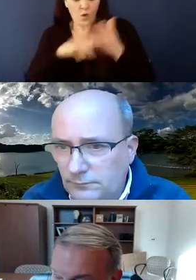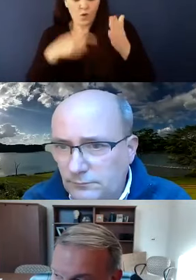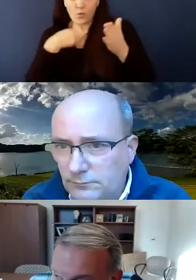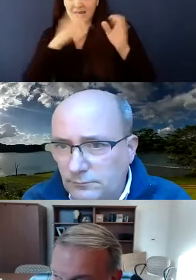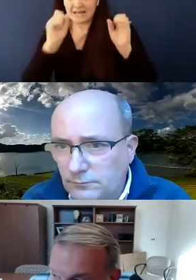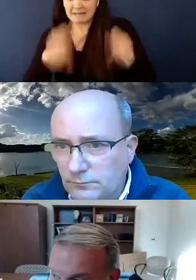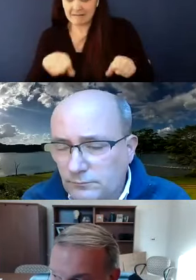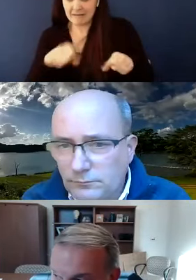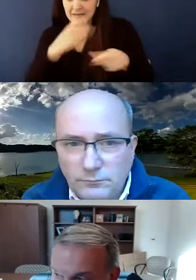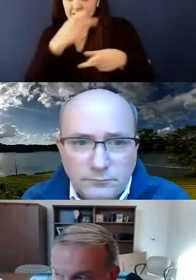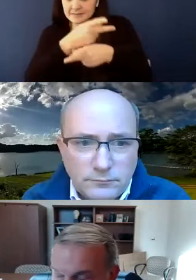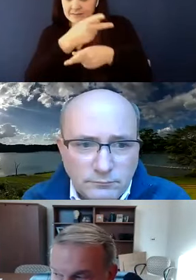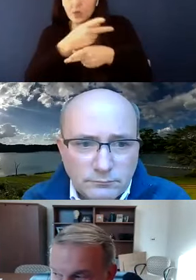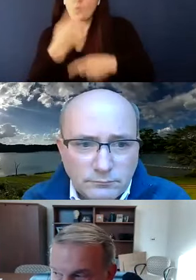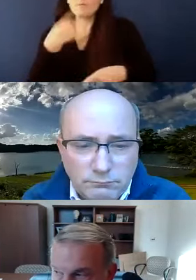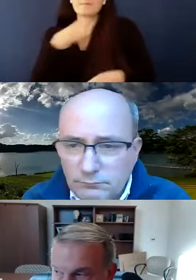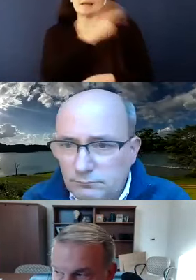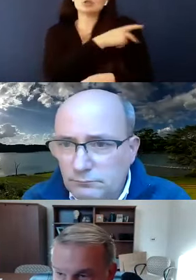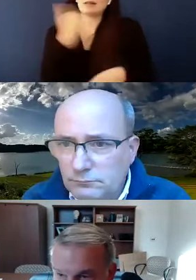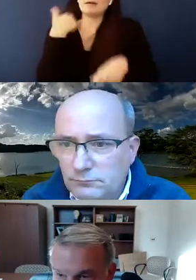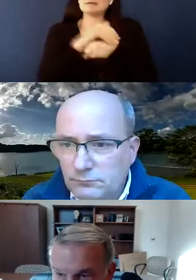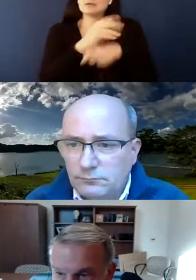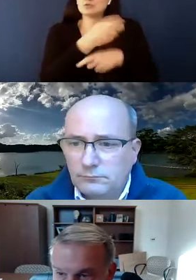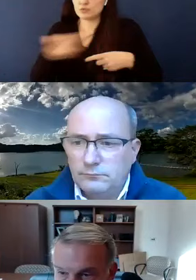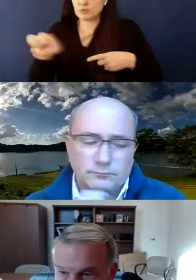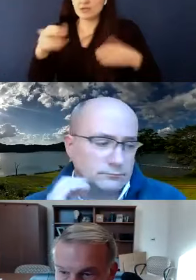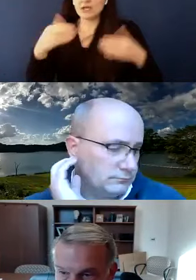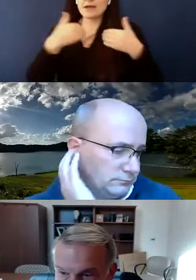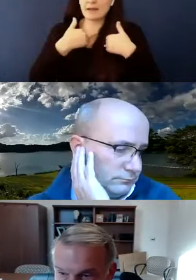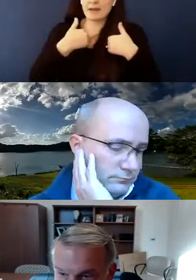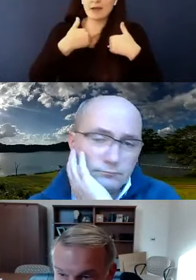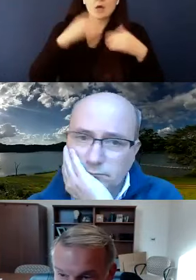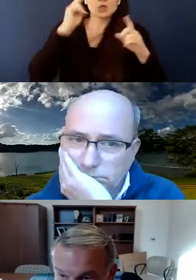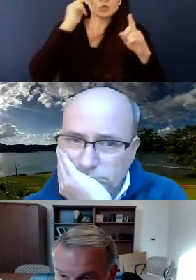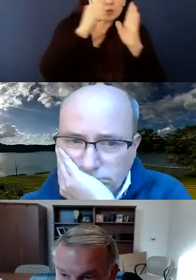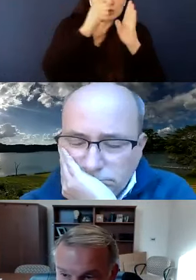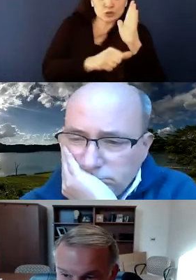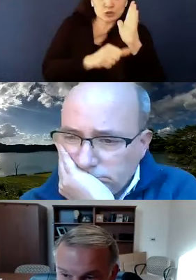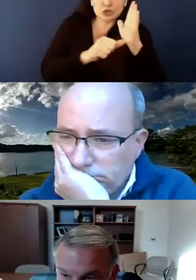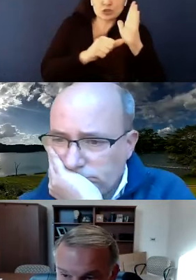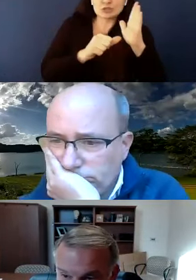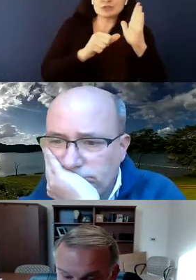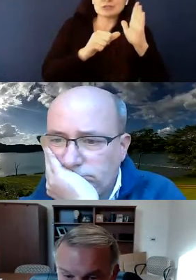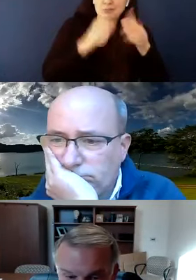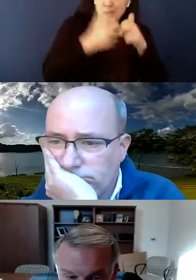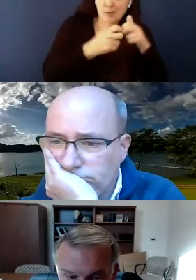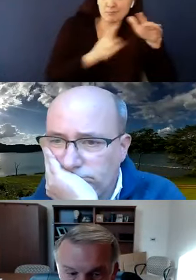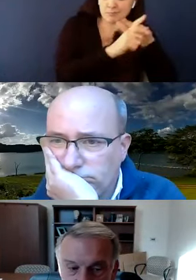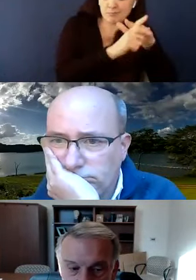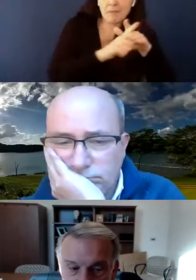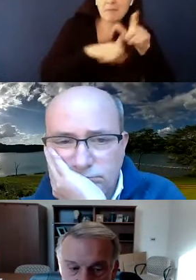patient transferred who had neurosurgical condition as well as severe